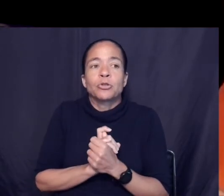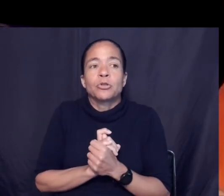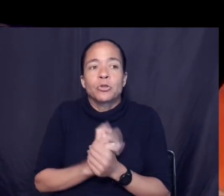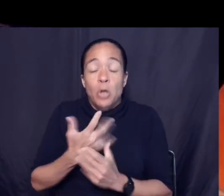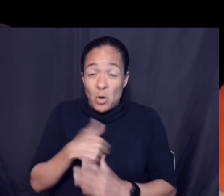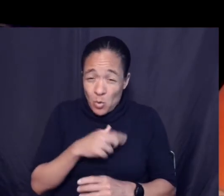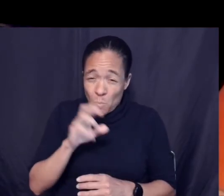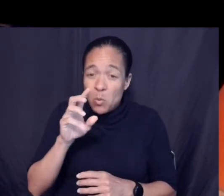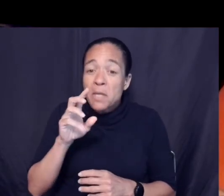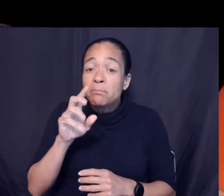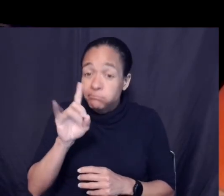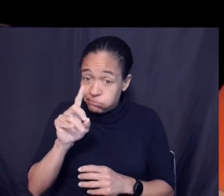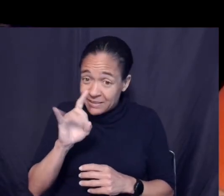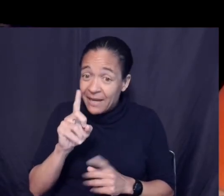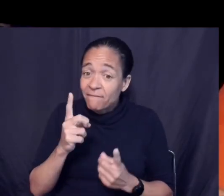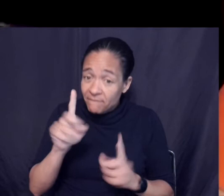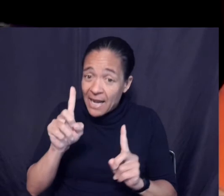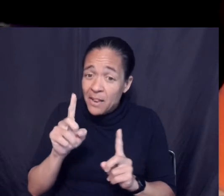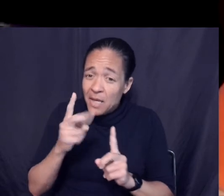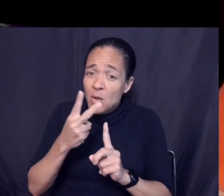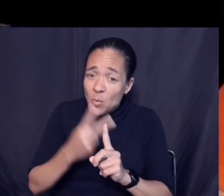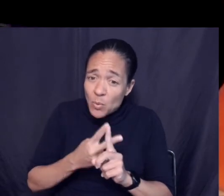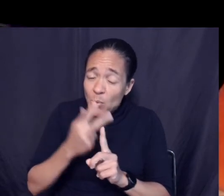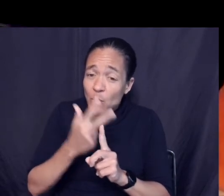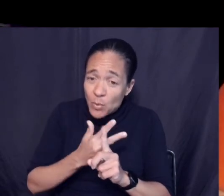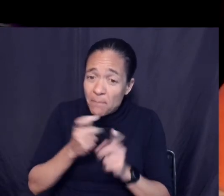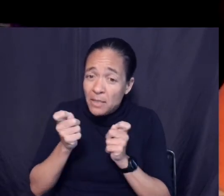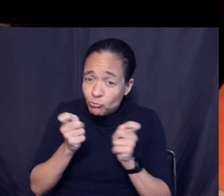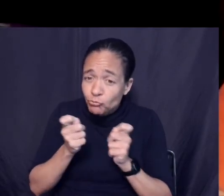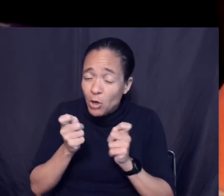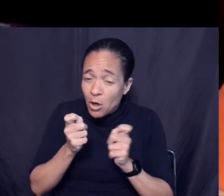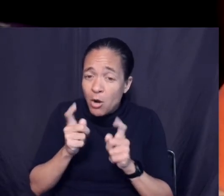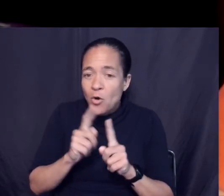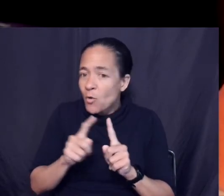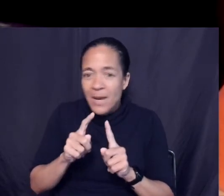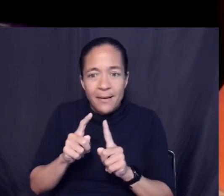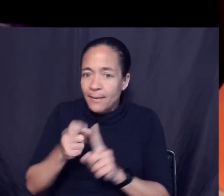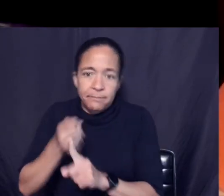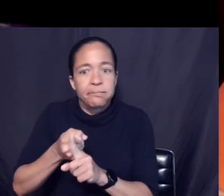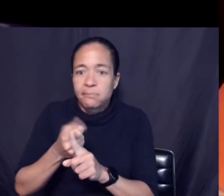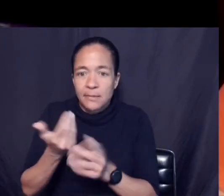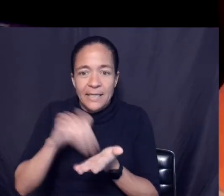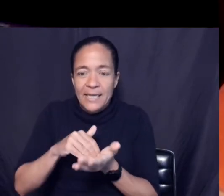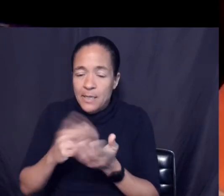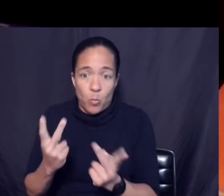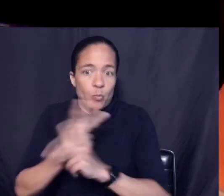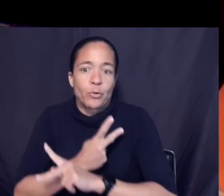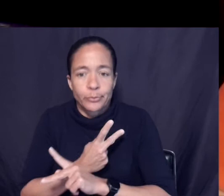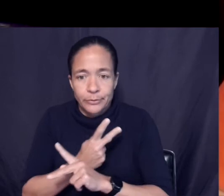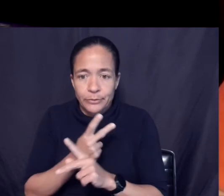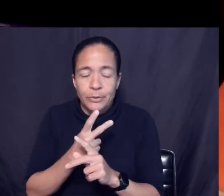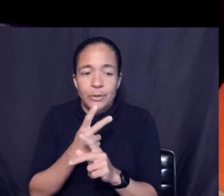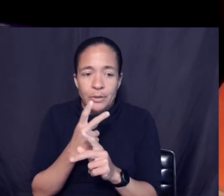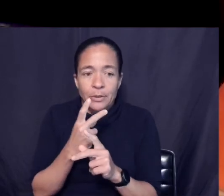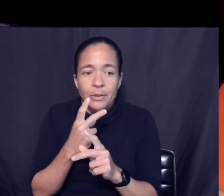We were able to control them for a couple of months, and then they started back with aggression. And so